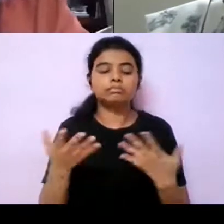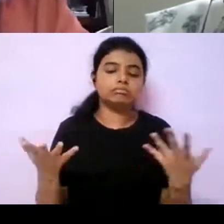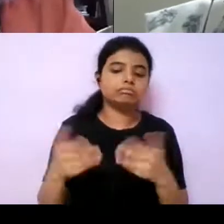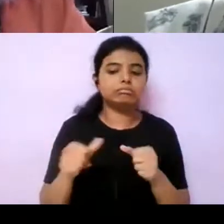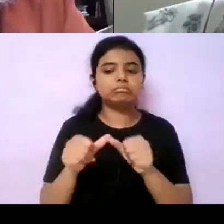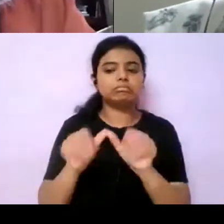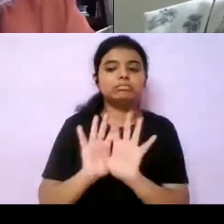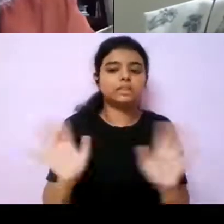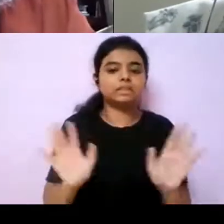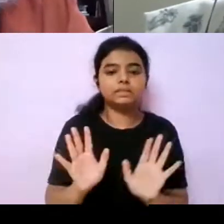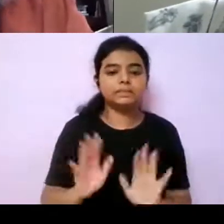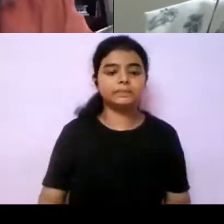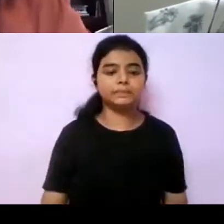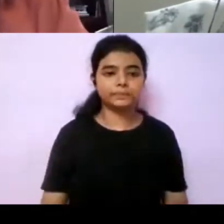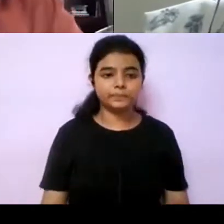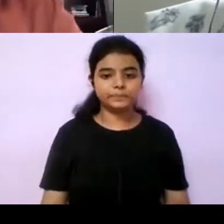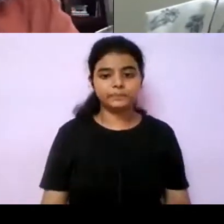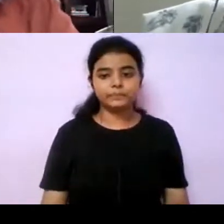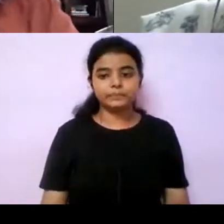response to that.